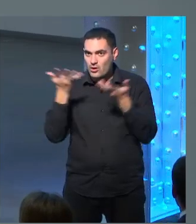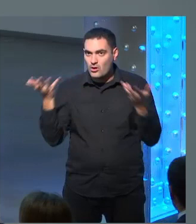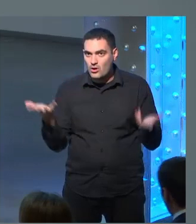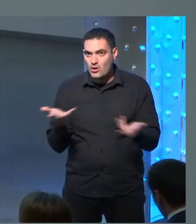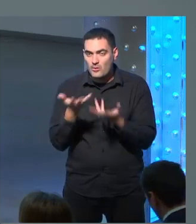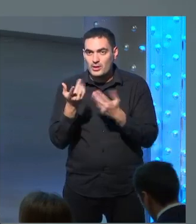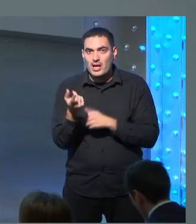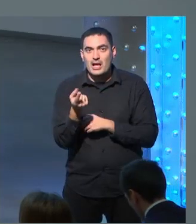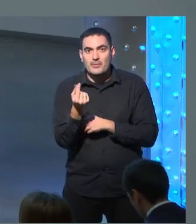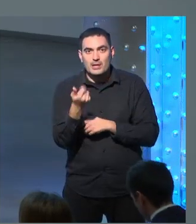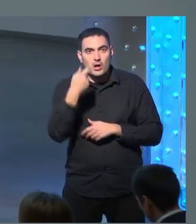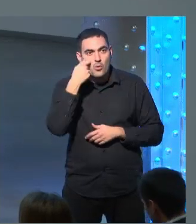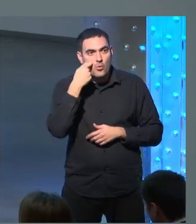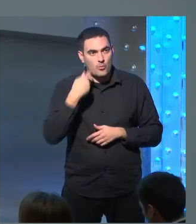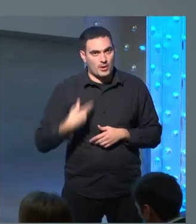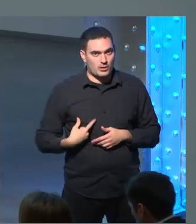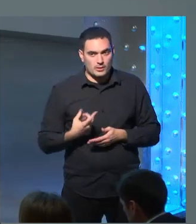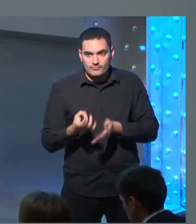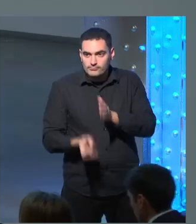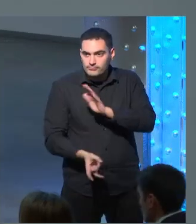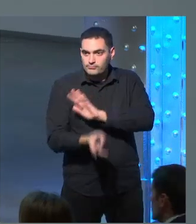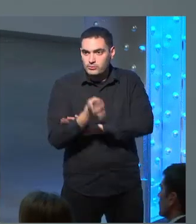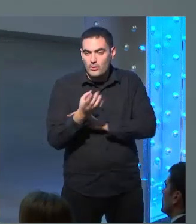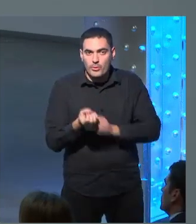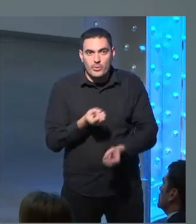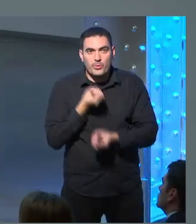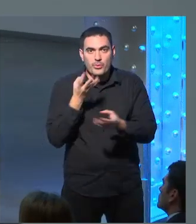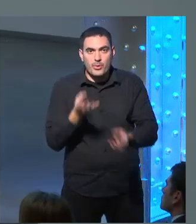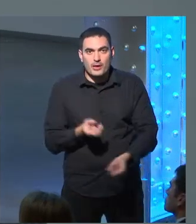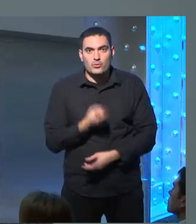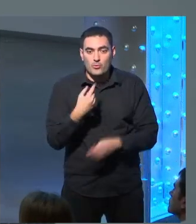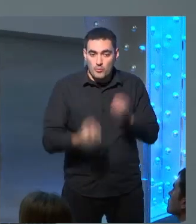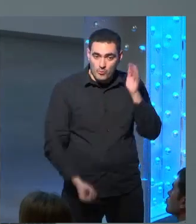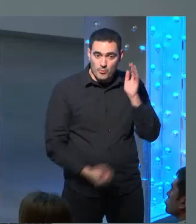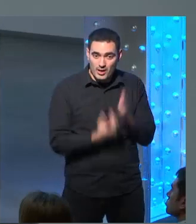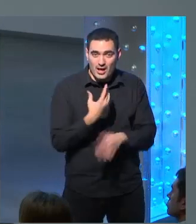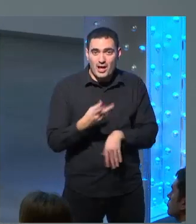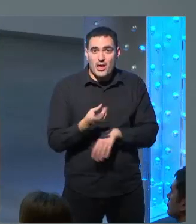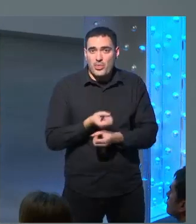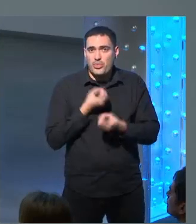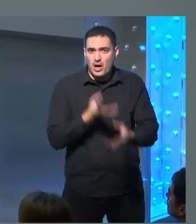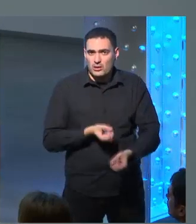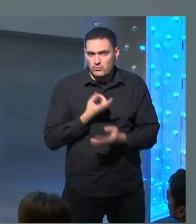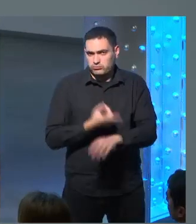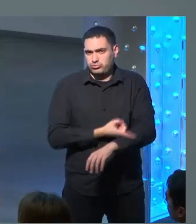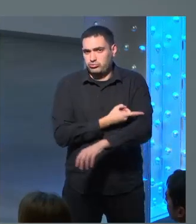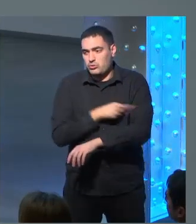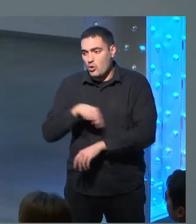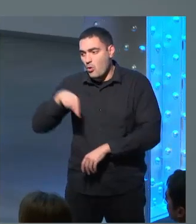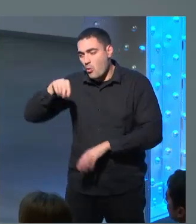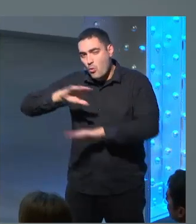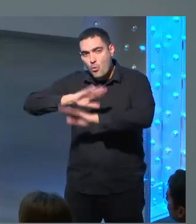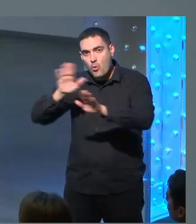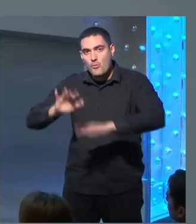and promoting in that human capital that is being born. I'm just going to give you a piece of data. In